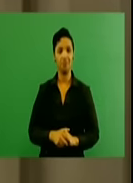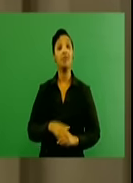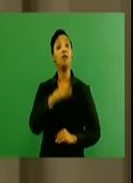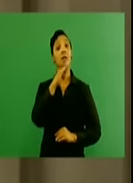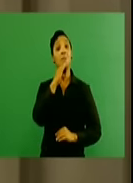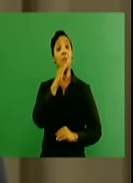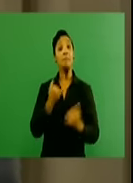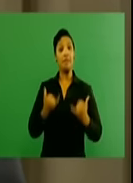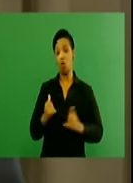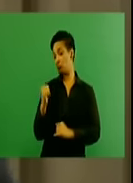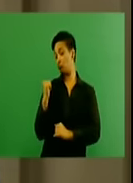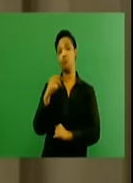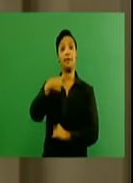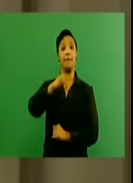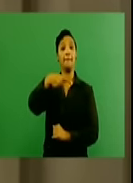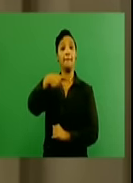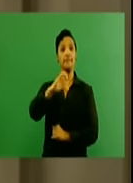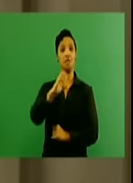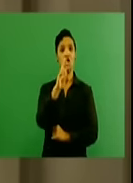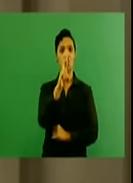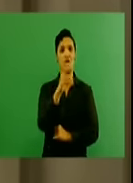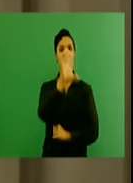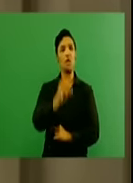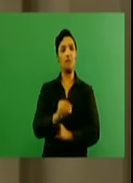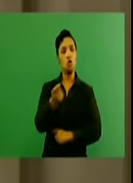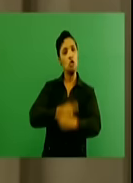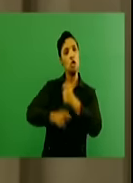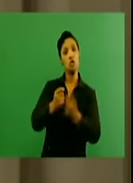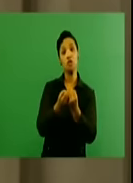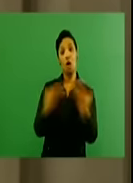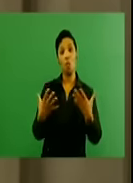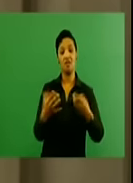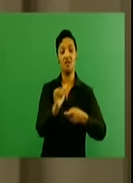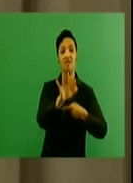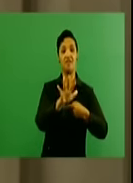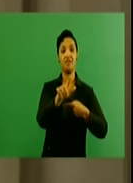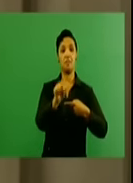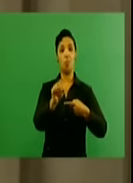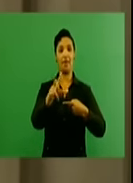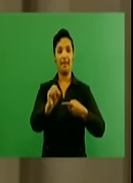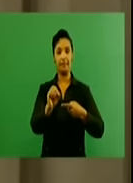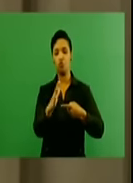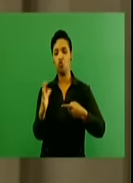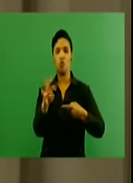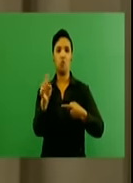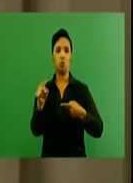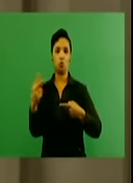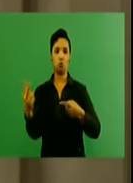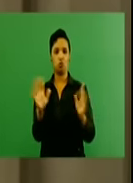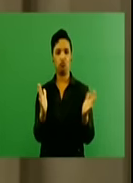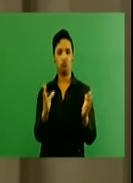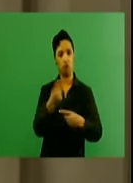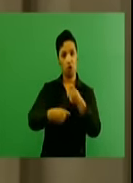the MPC, the rand has traded in a range of 15 rands 80 and 14 rands 22